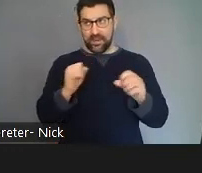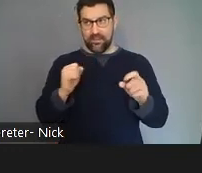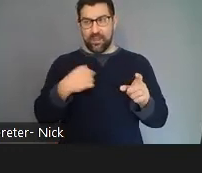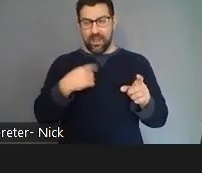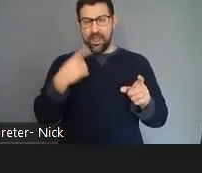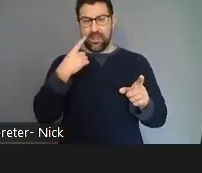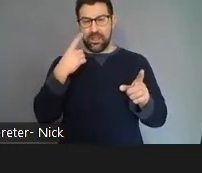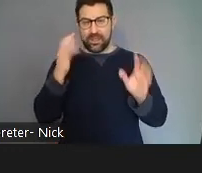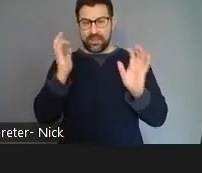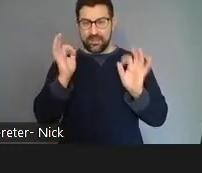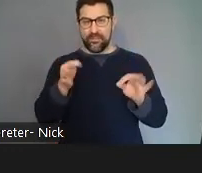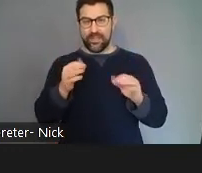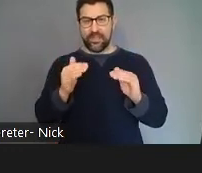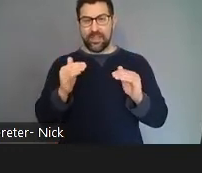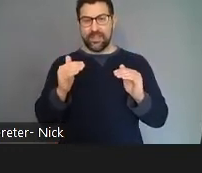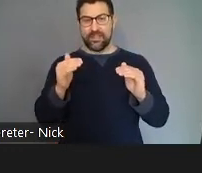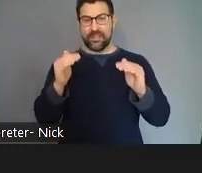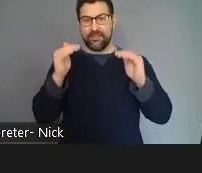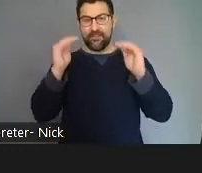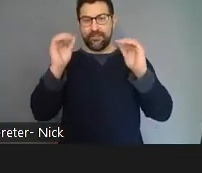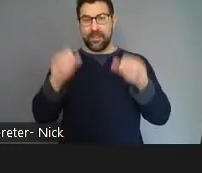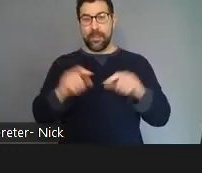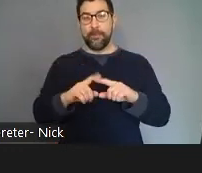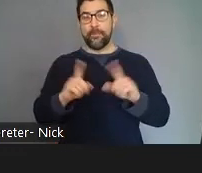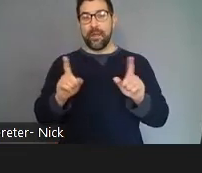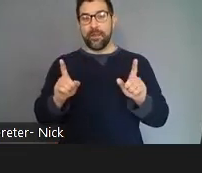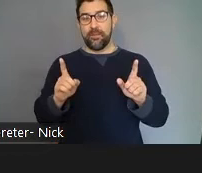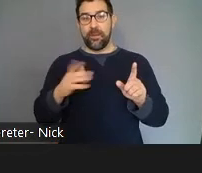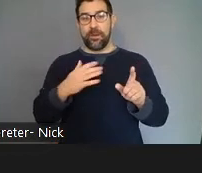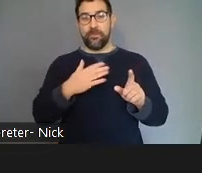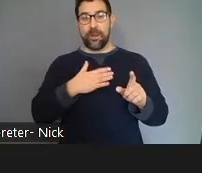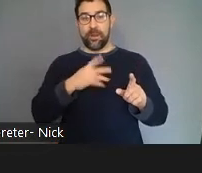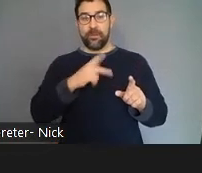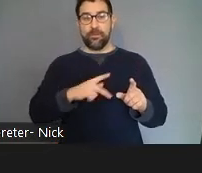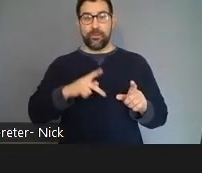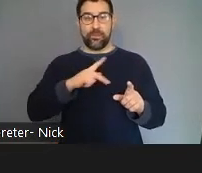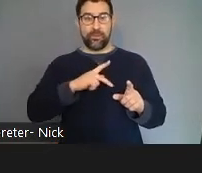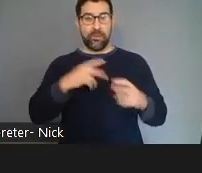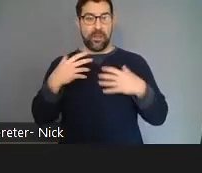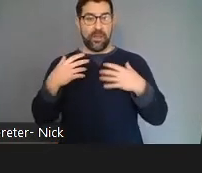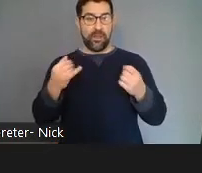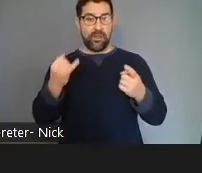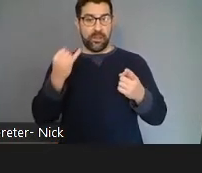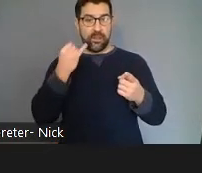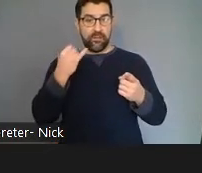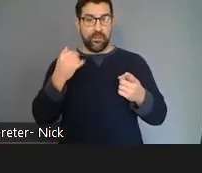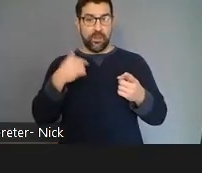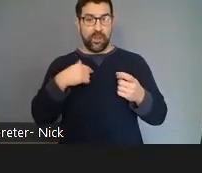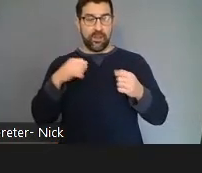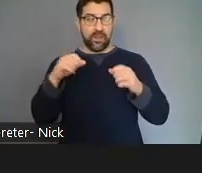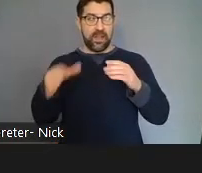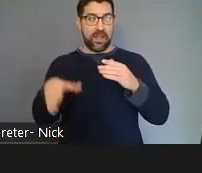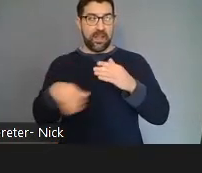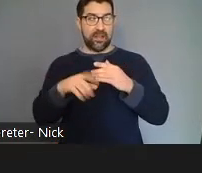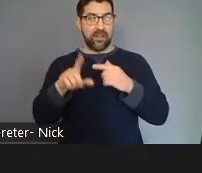could definitely escalate it. But for my personal help, if you want me to, I can drop the link to the email template